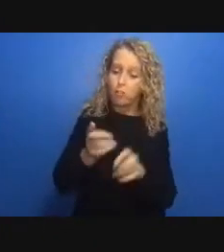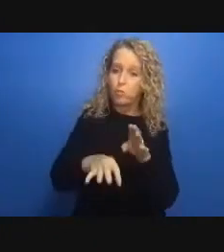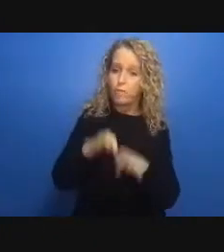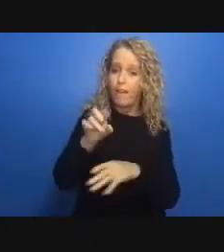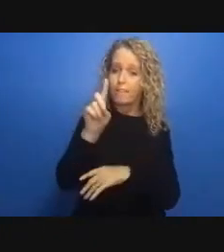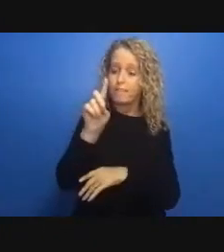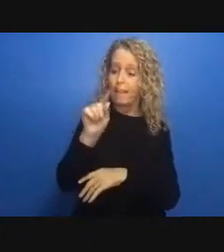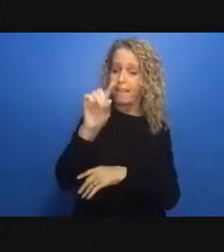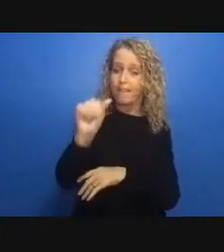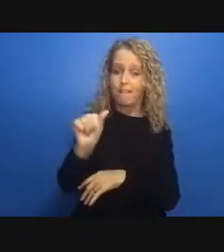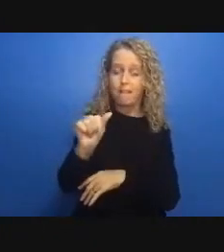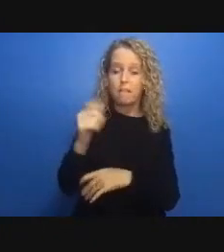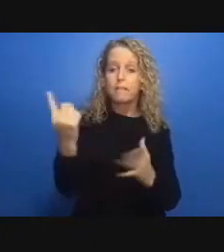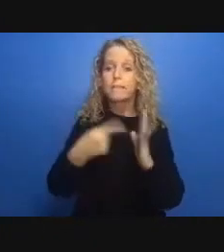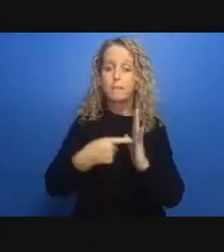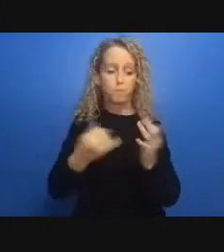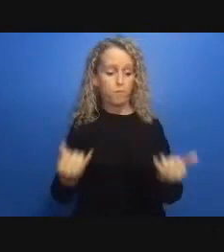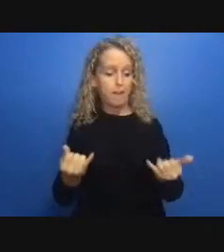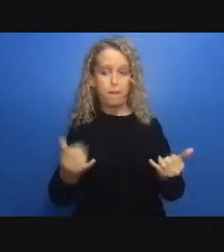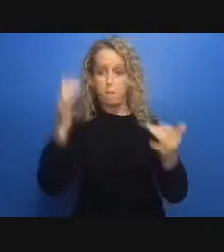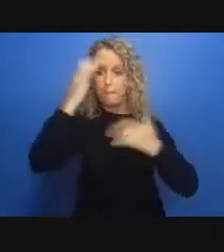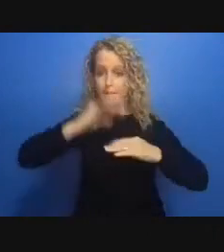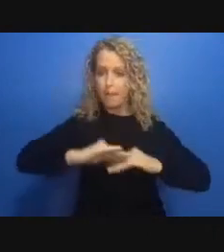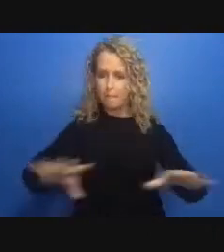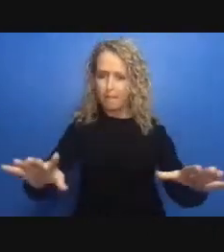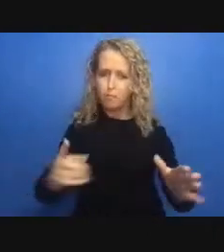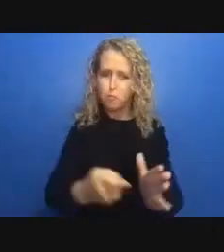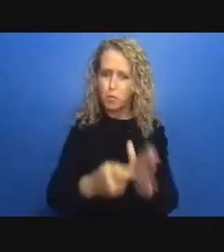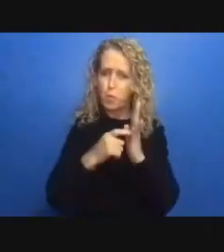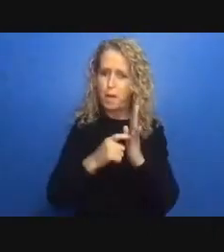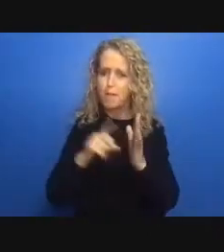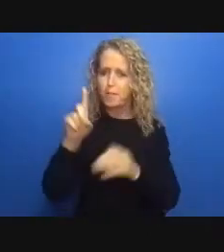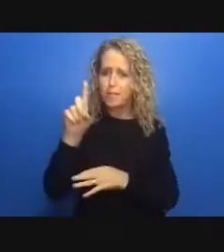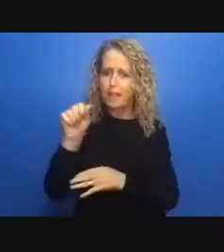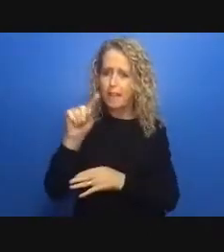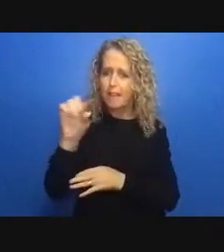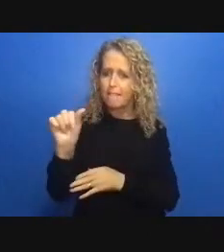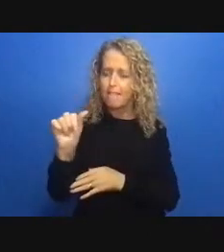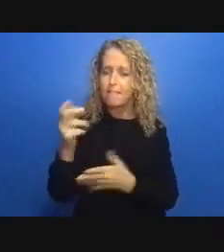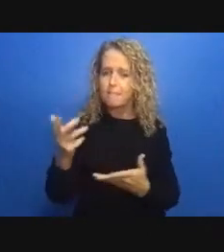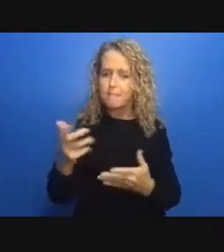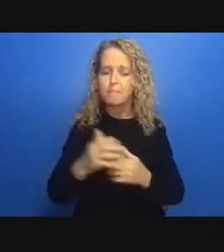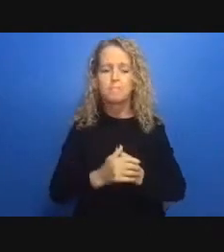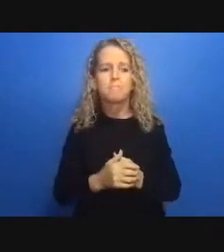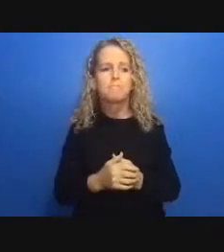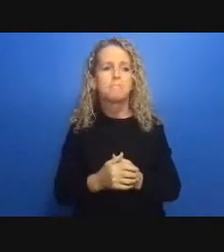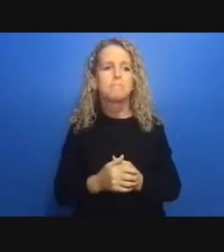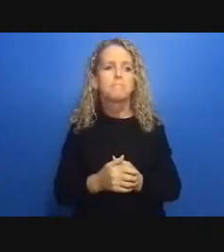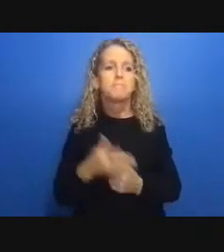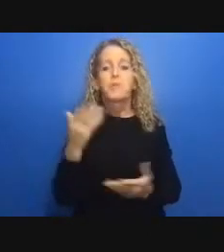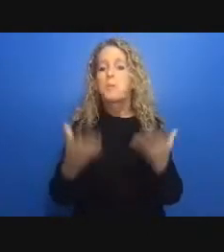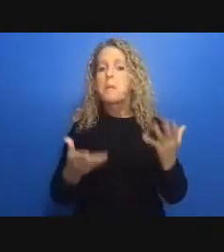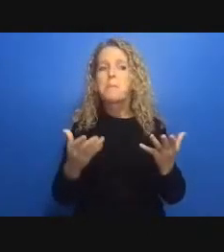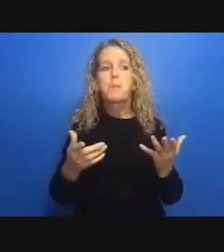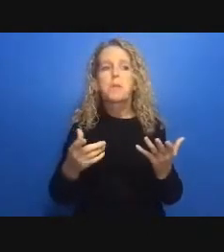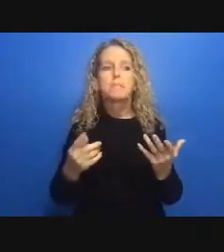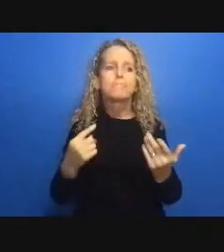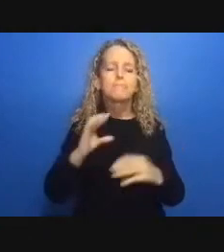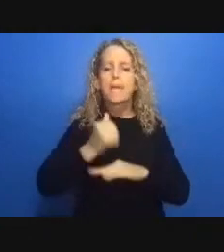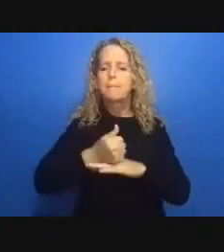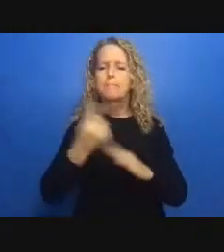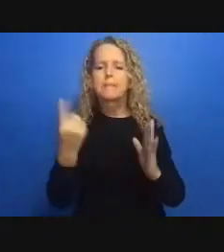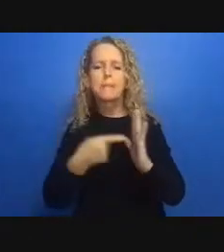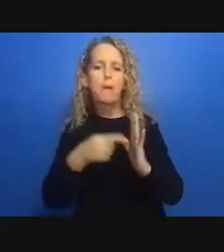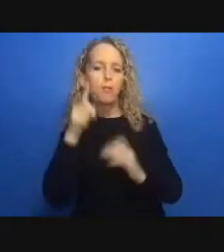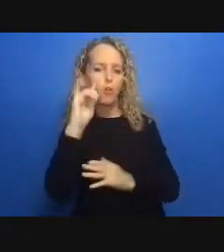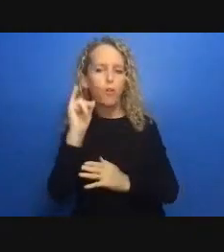pandemic and you really need it. So think about setting up a yellow pages, if you like, for Nova Scotia data, where metadata is